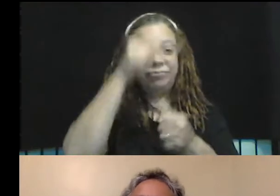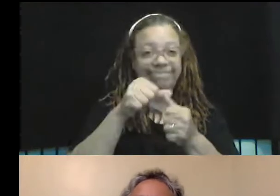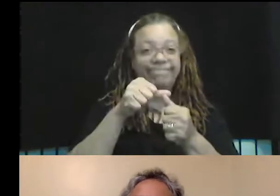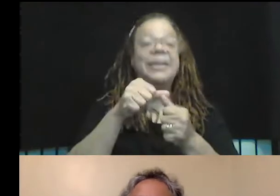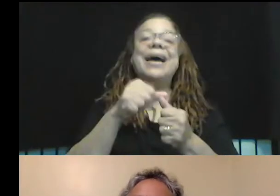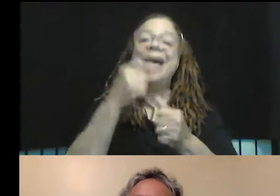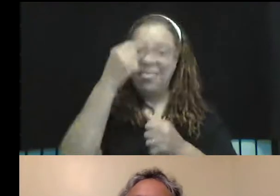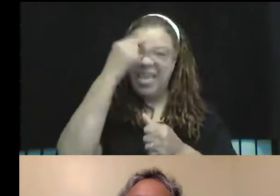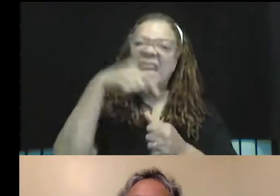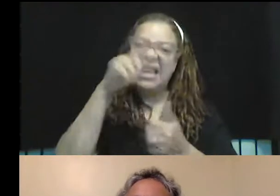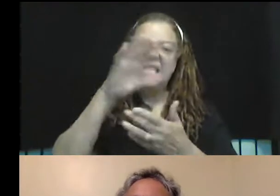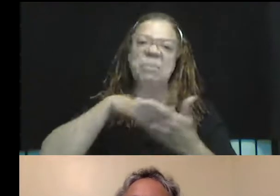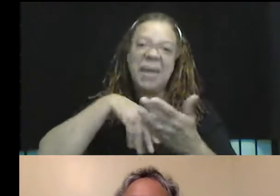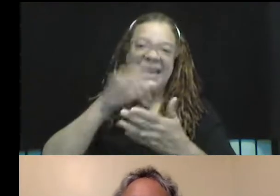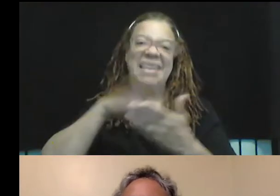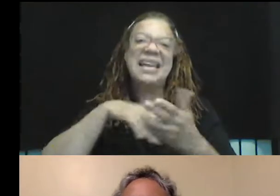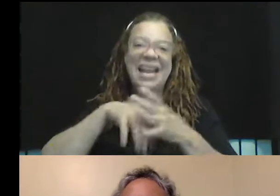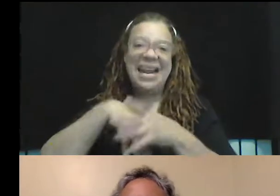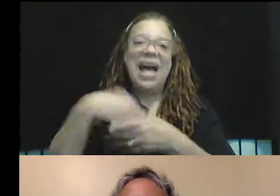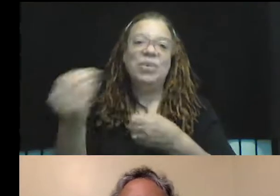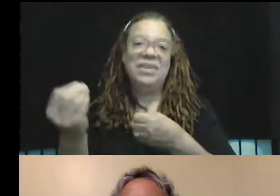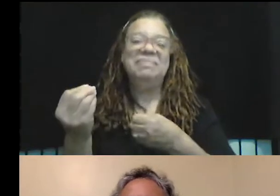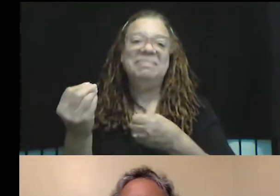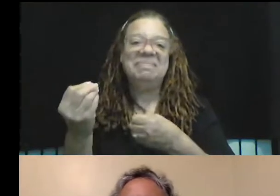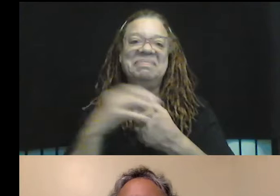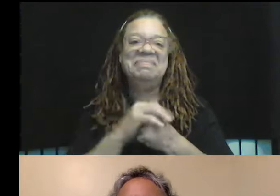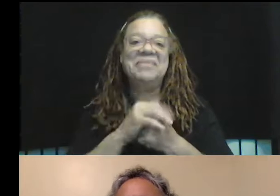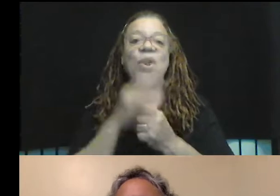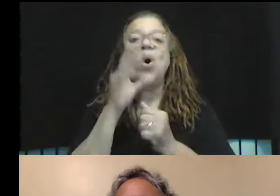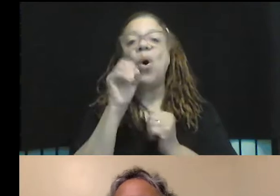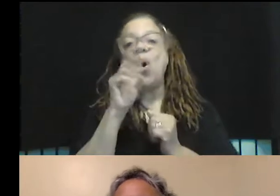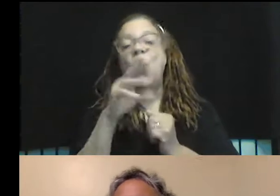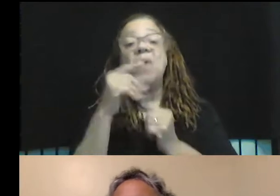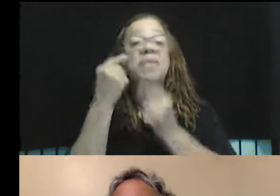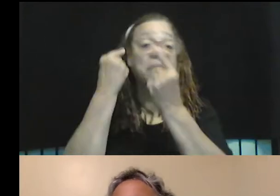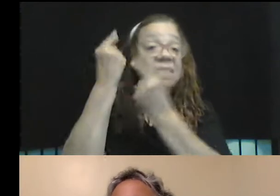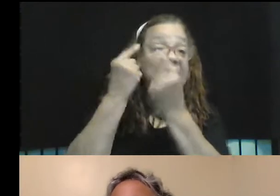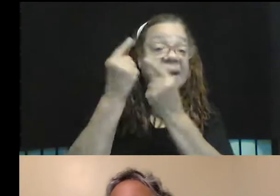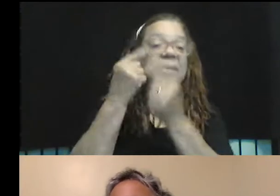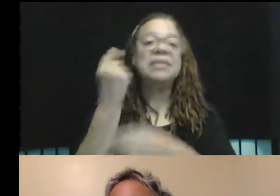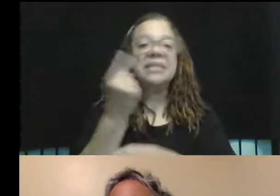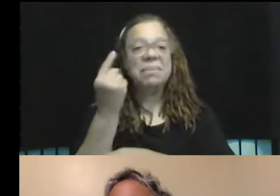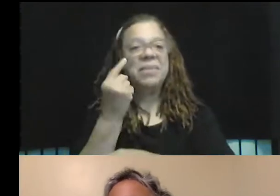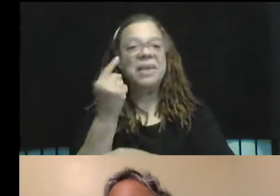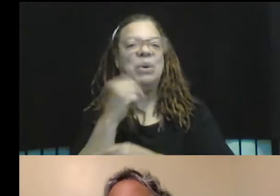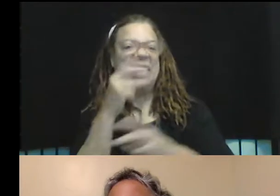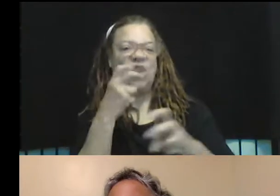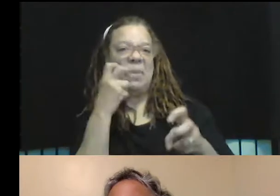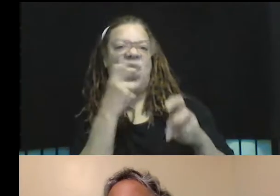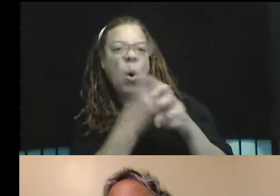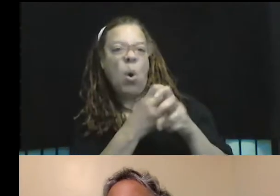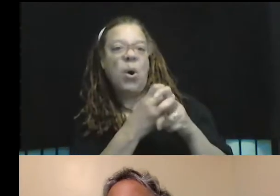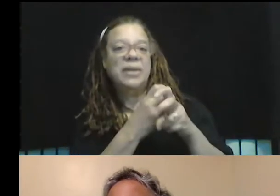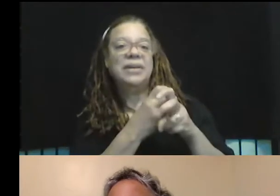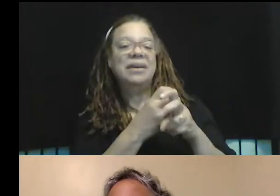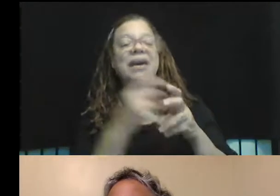paint this and get it out, you know. Um, or if I'm thinking of something and I'm like, that's going to be really hard, and I think that